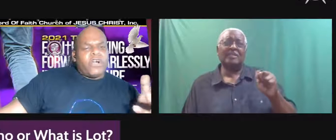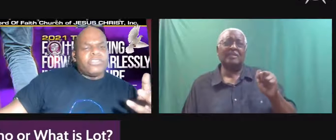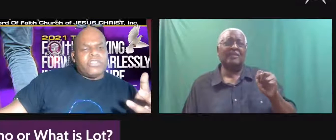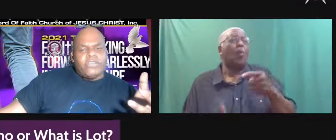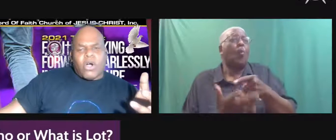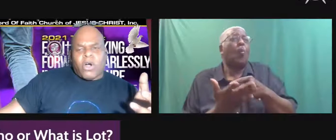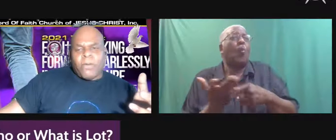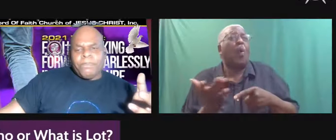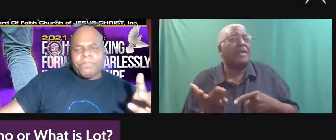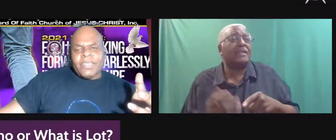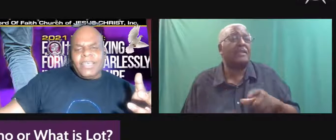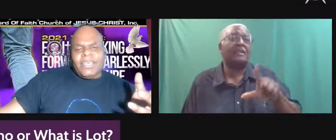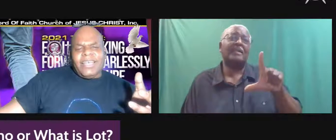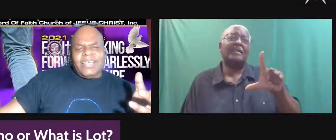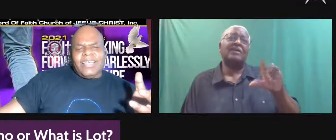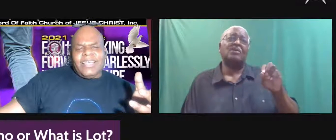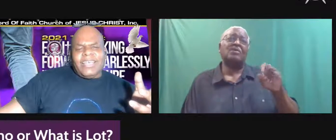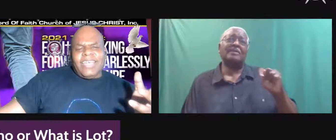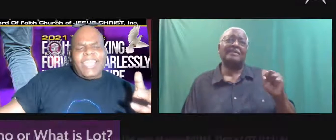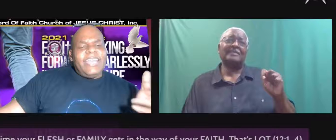Well, first of all,